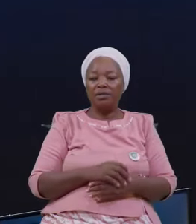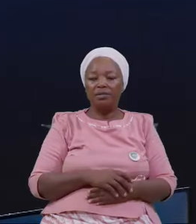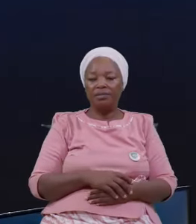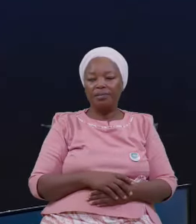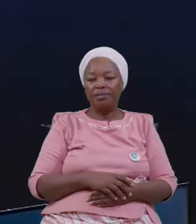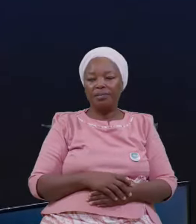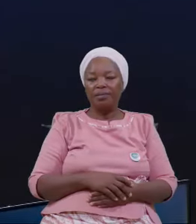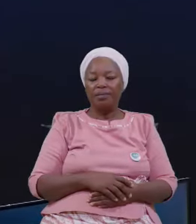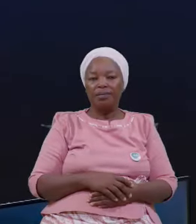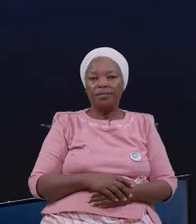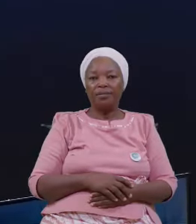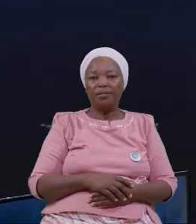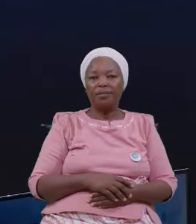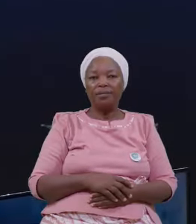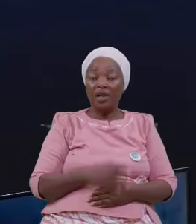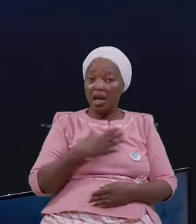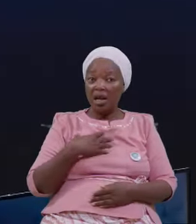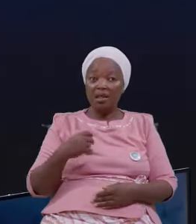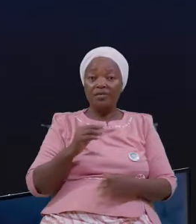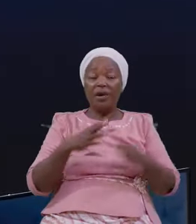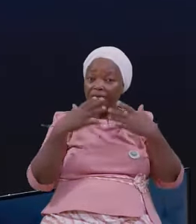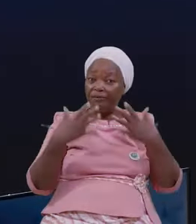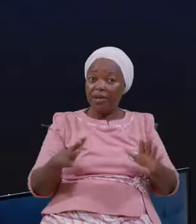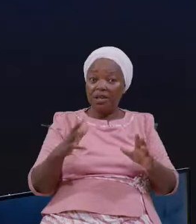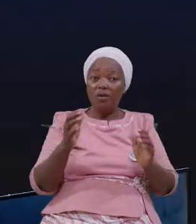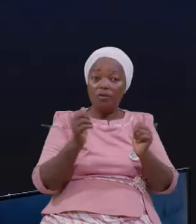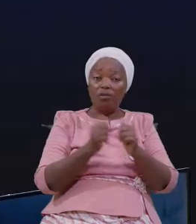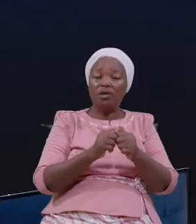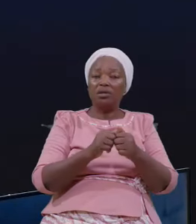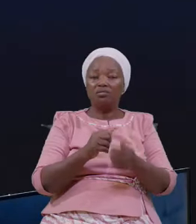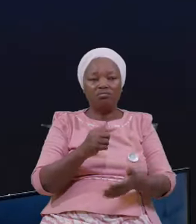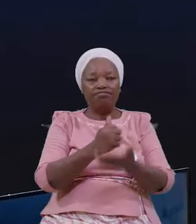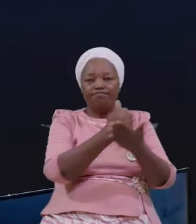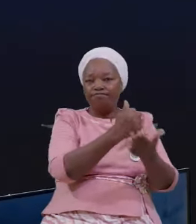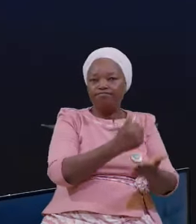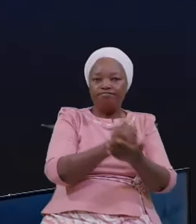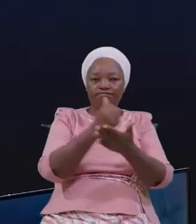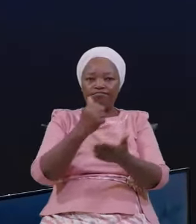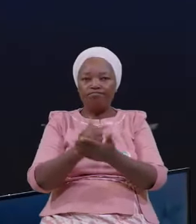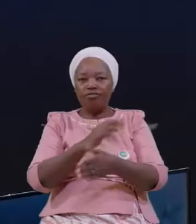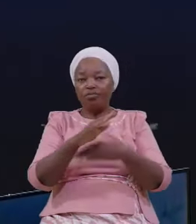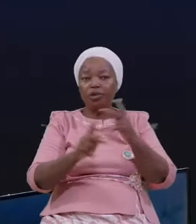And if you are true with your session, the supervisors can indicate.